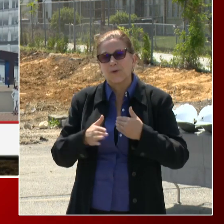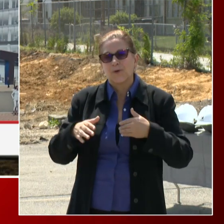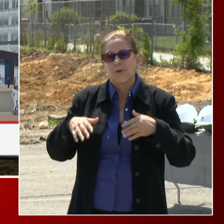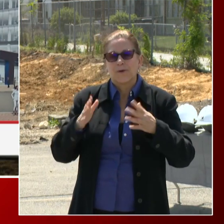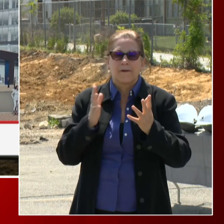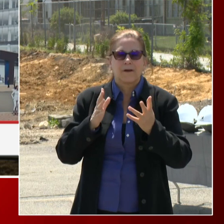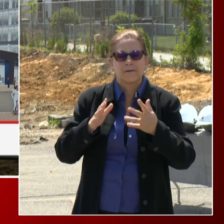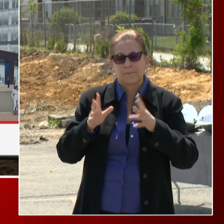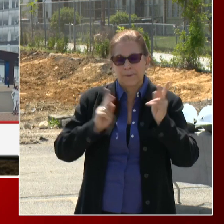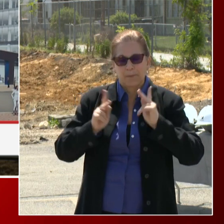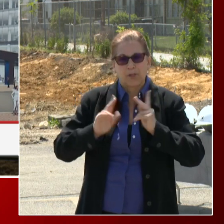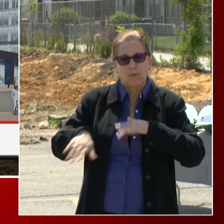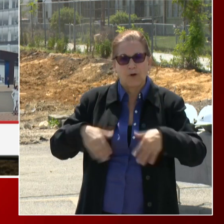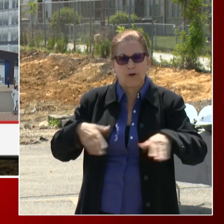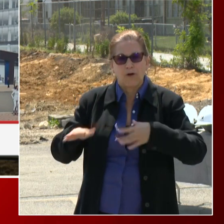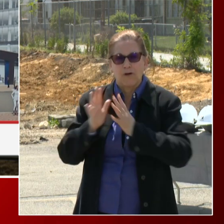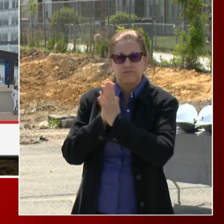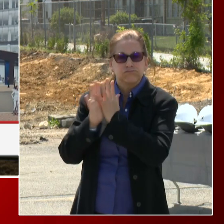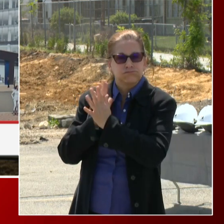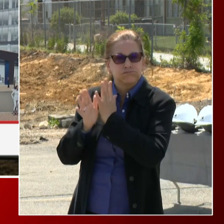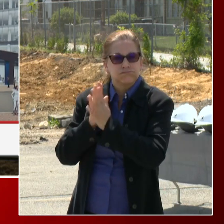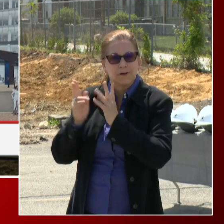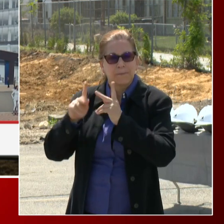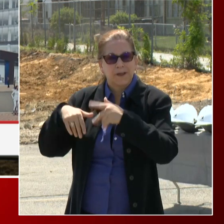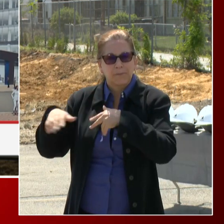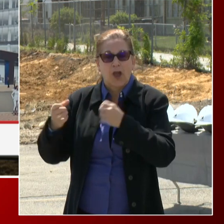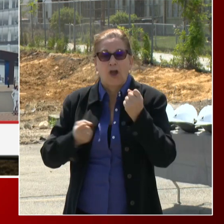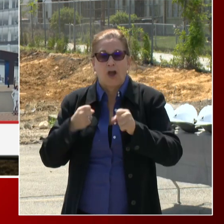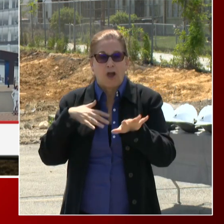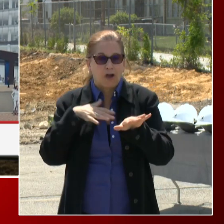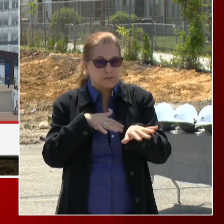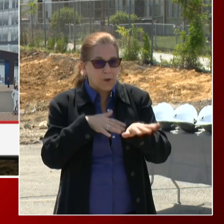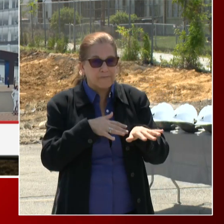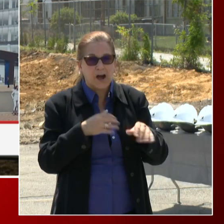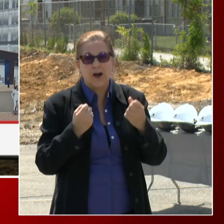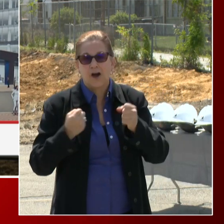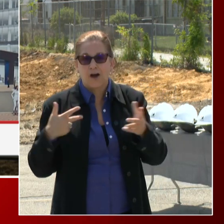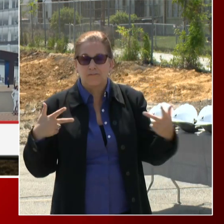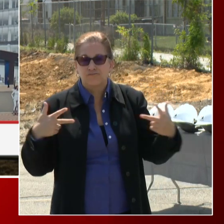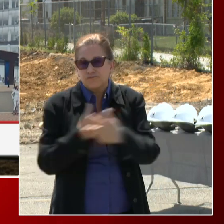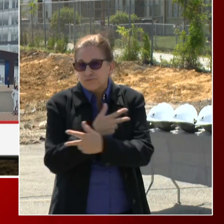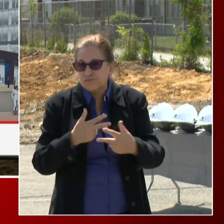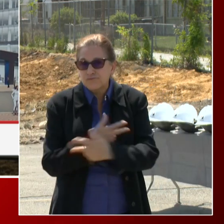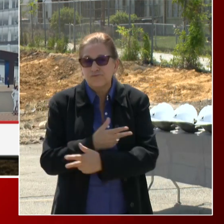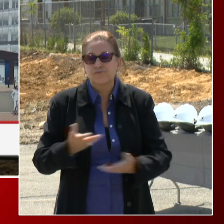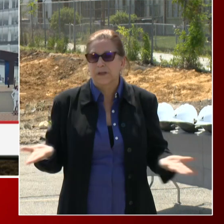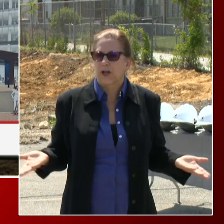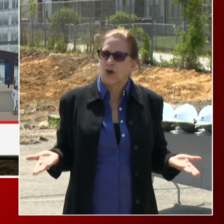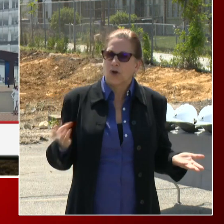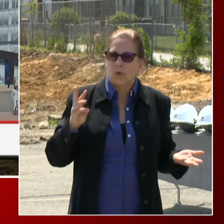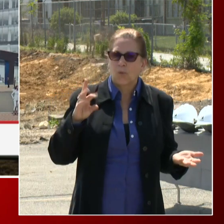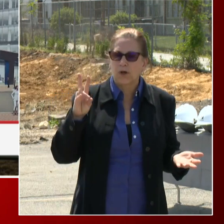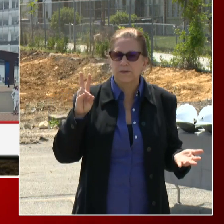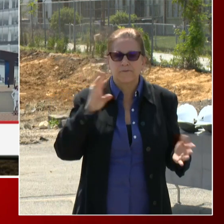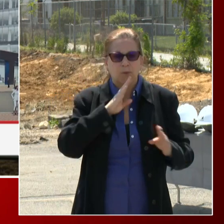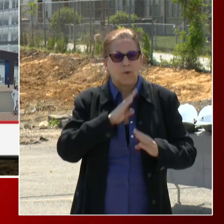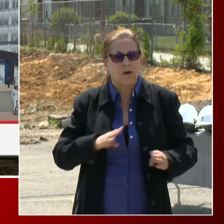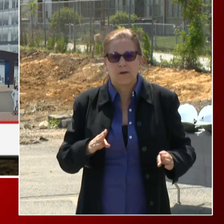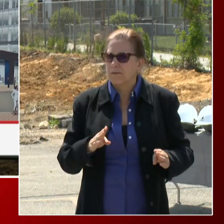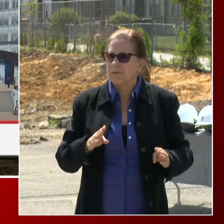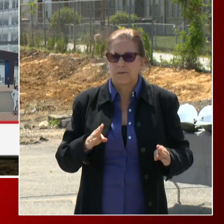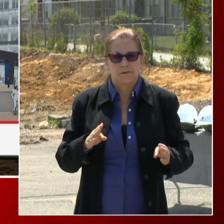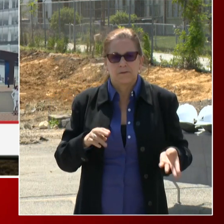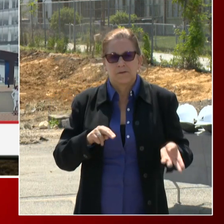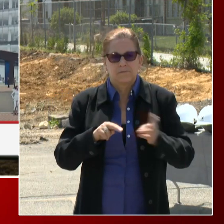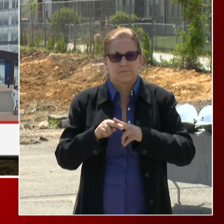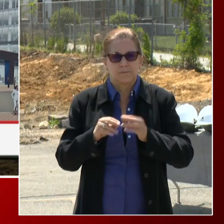will boost more efforts right here in Ward 7 with more, we know, will be more sit-down restaurants as